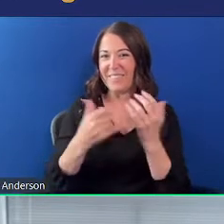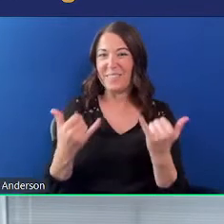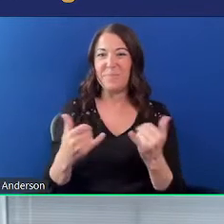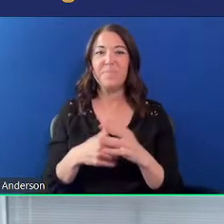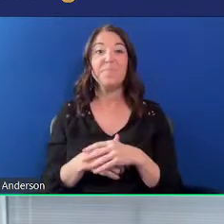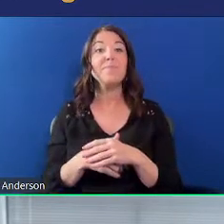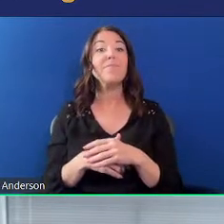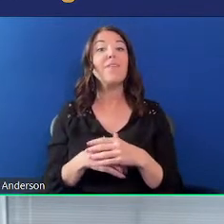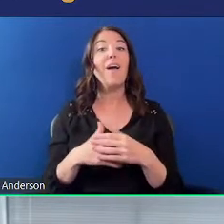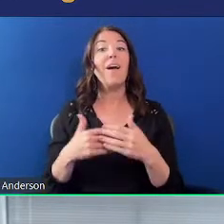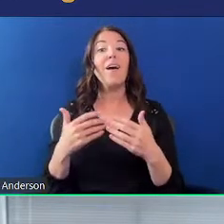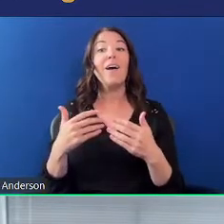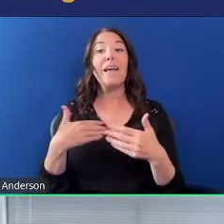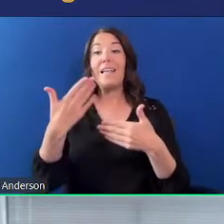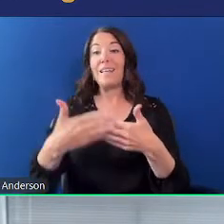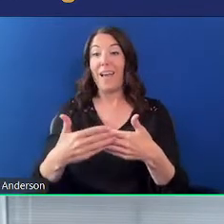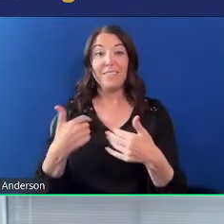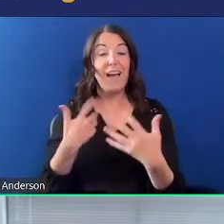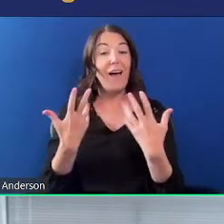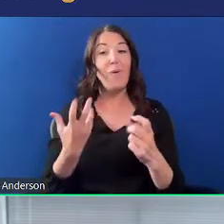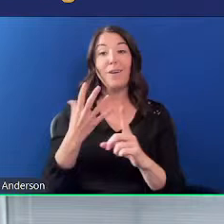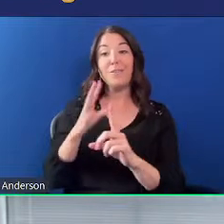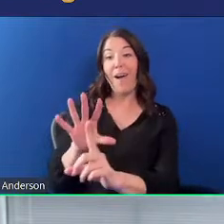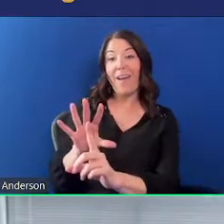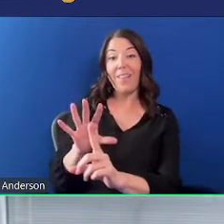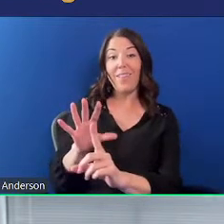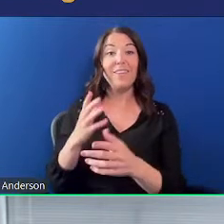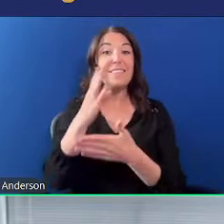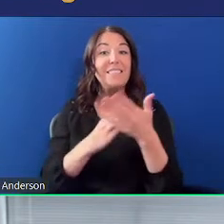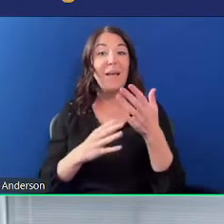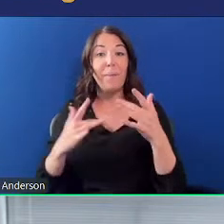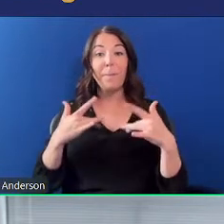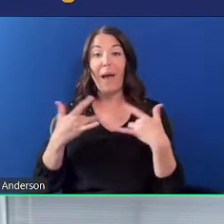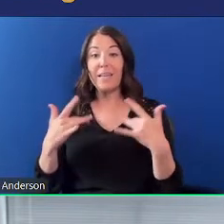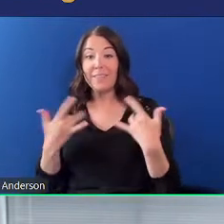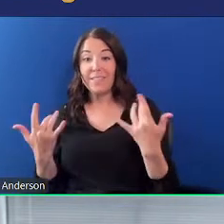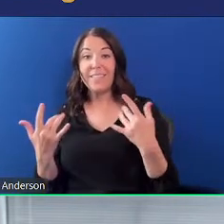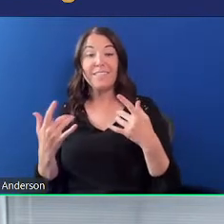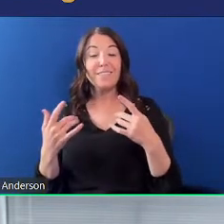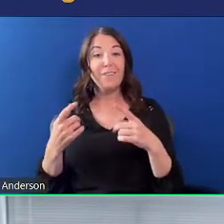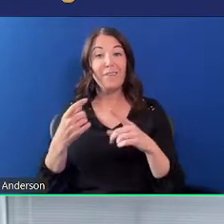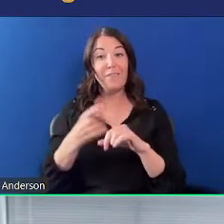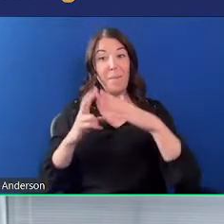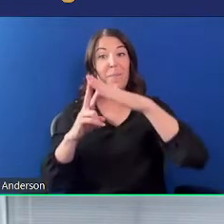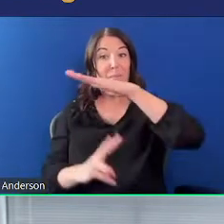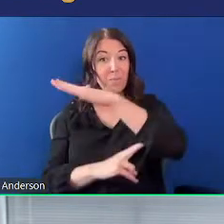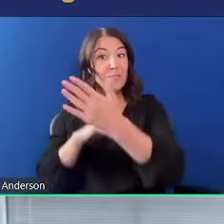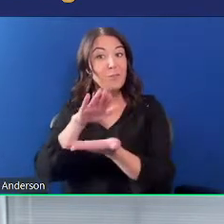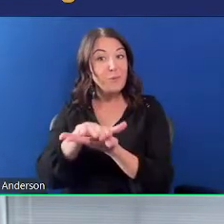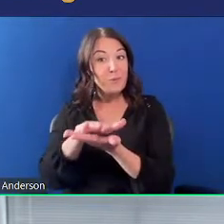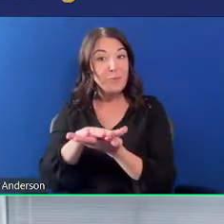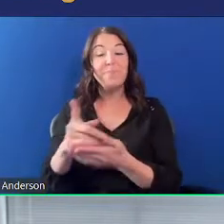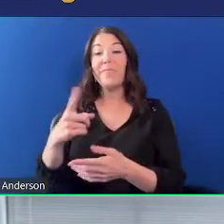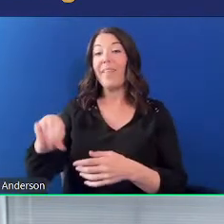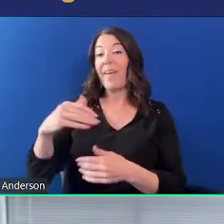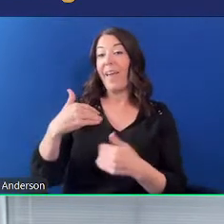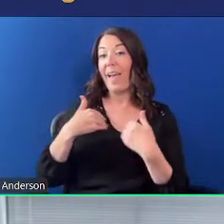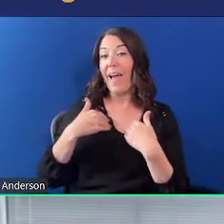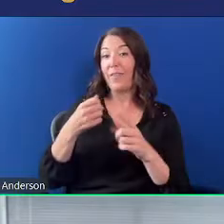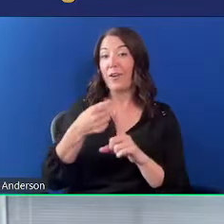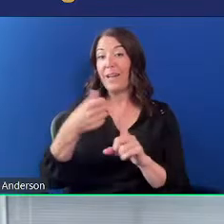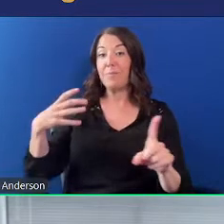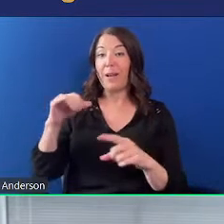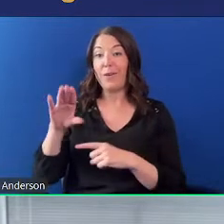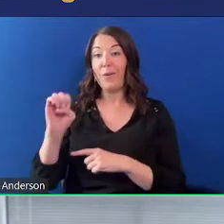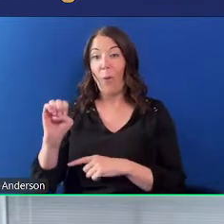Next, just want to highlight some activities from the Bridges School. They had their expanded core focus travel program